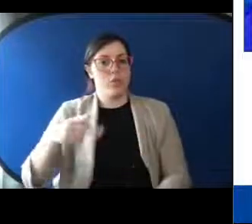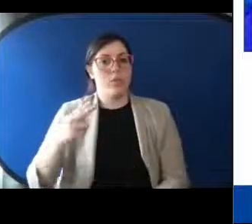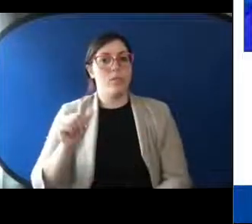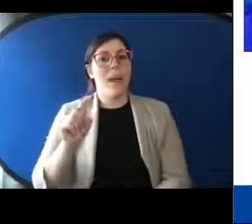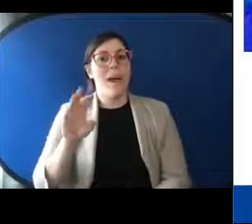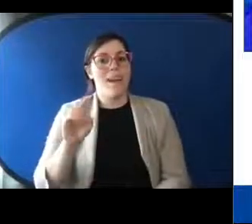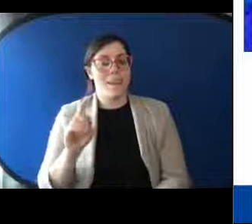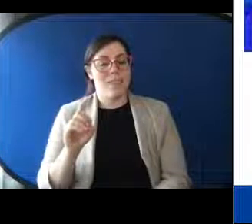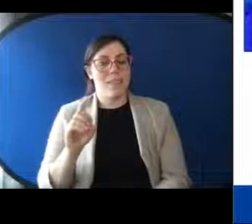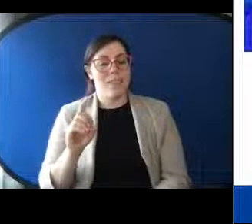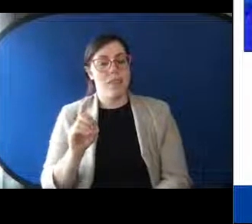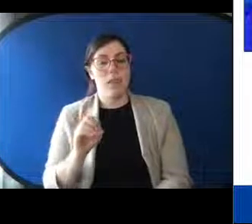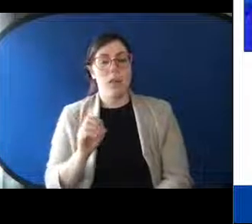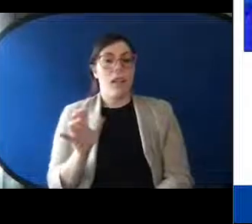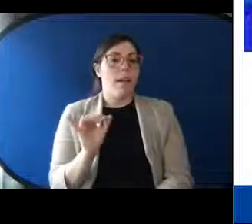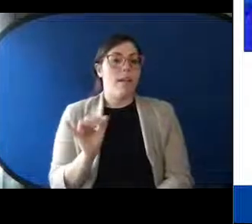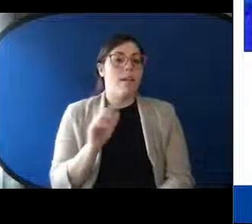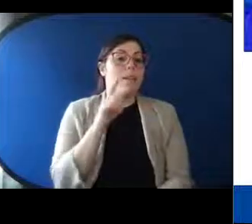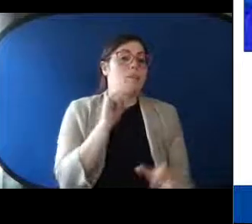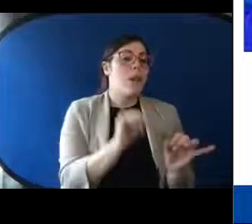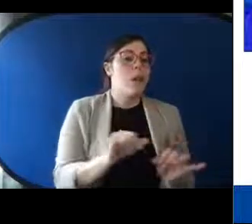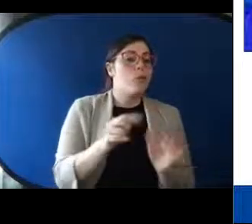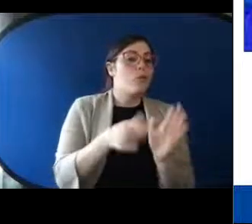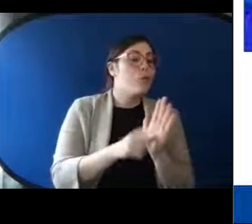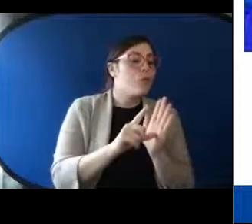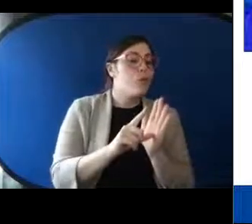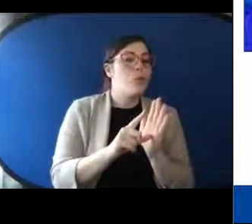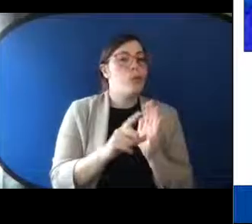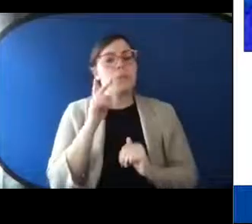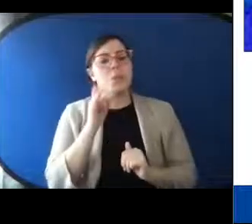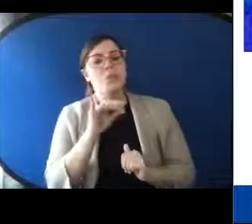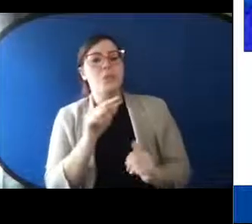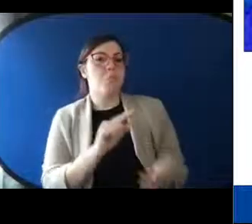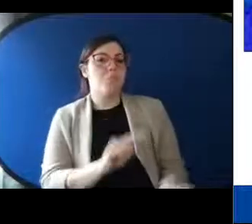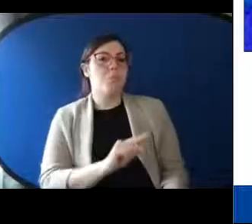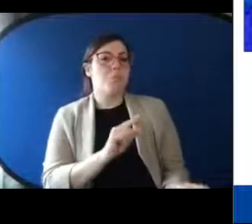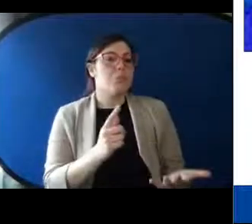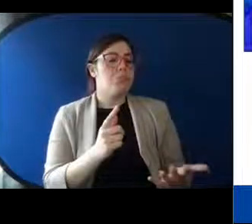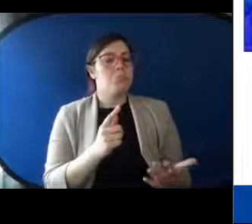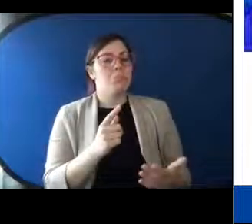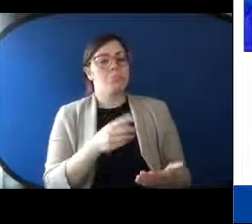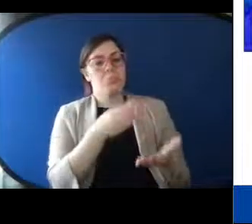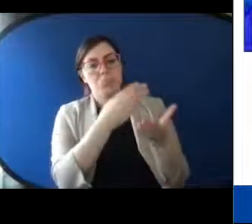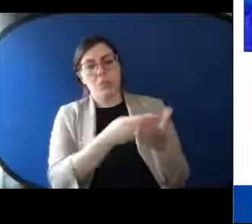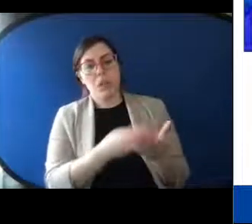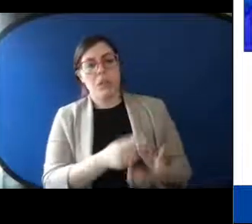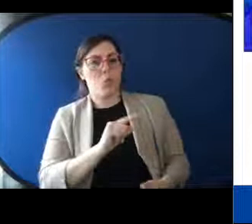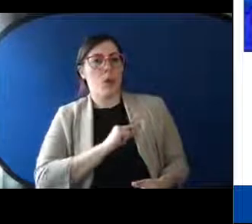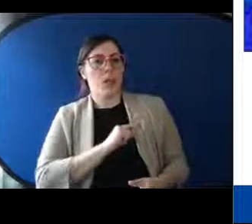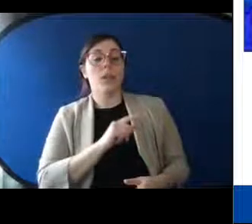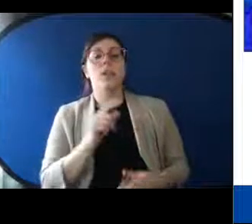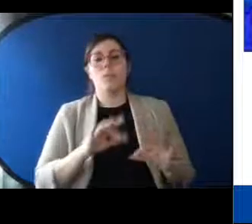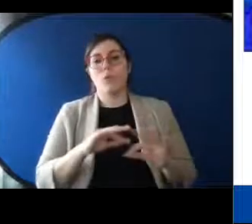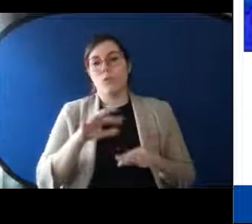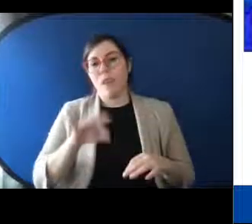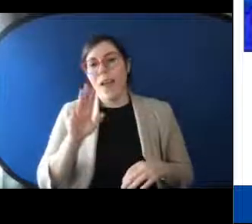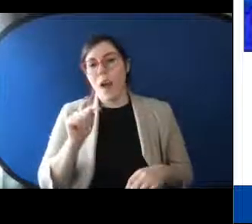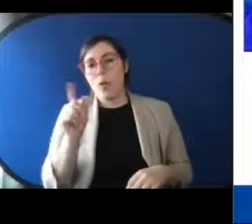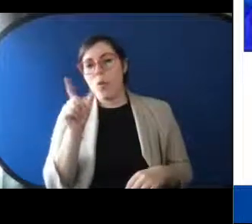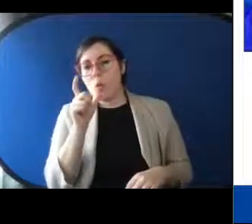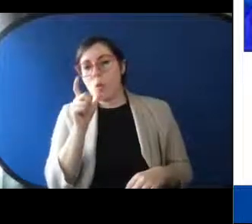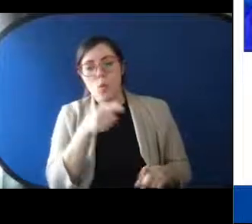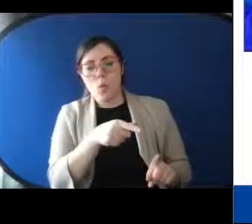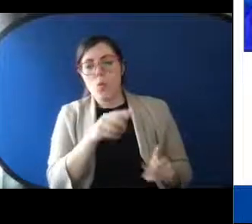addition to the standard review and verification of data quality, we need to find out who that data actually belongs to and what we can actually use